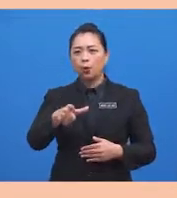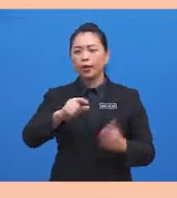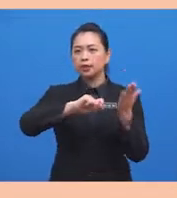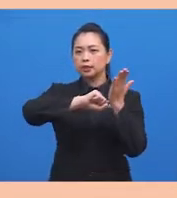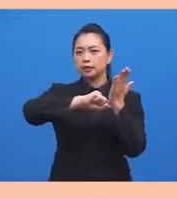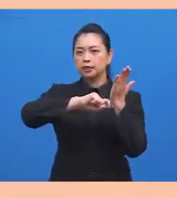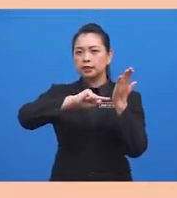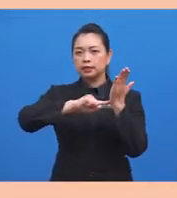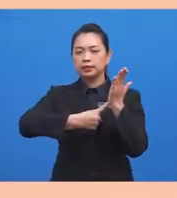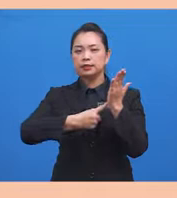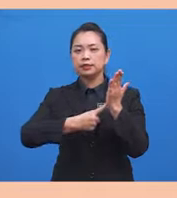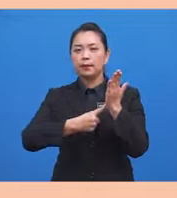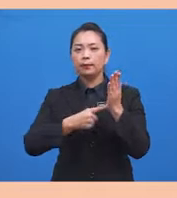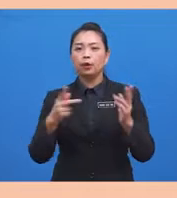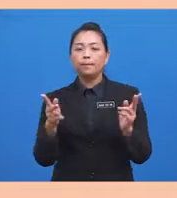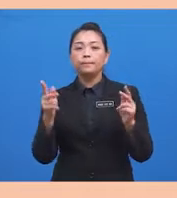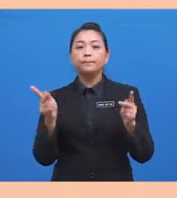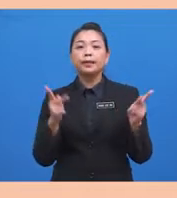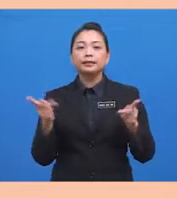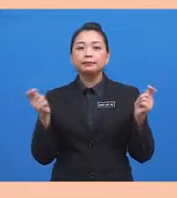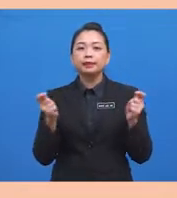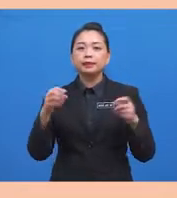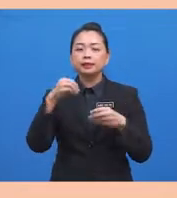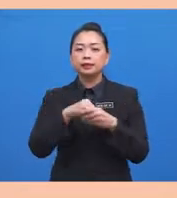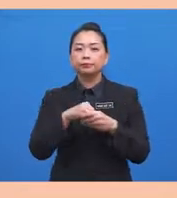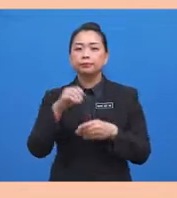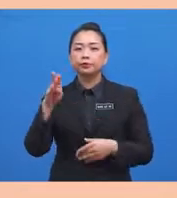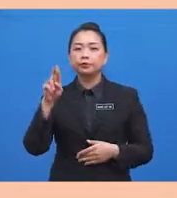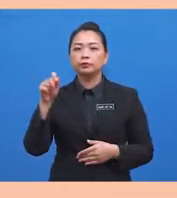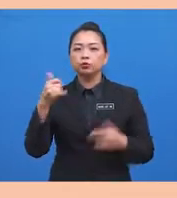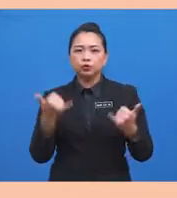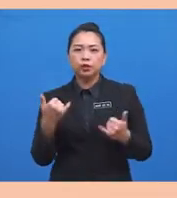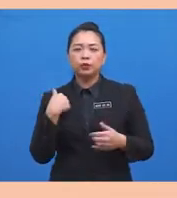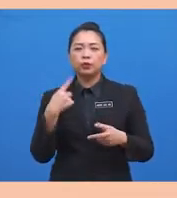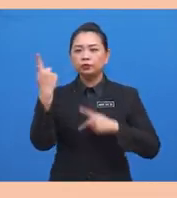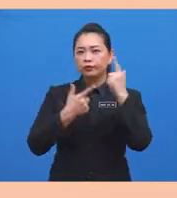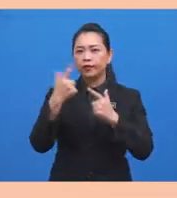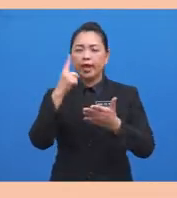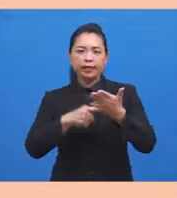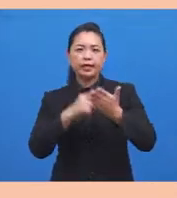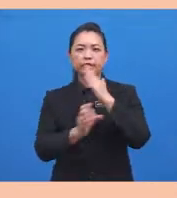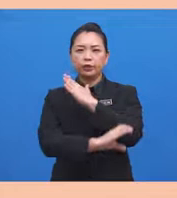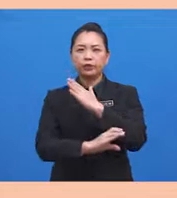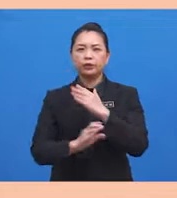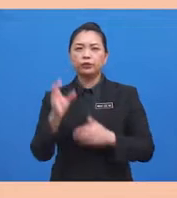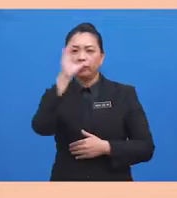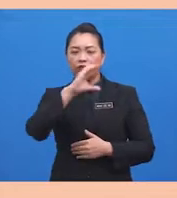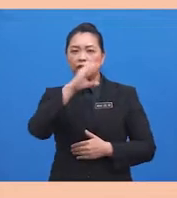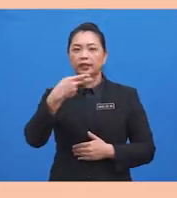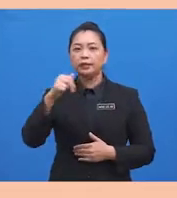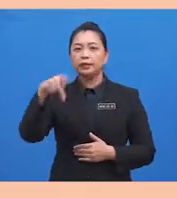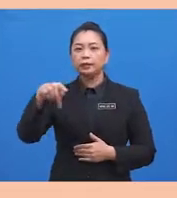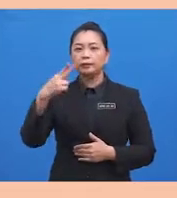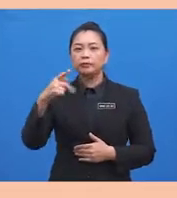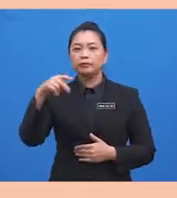way since the block parties in the Bronx. Today, if you travel to any country in the world, you will find a local hip-hop